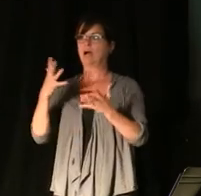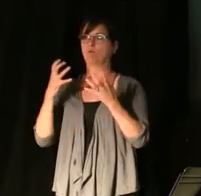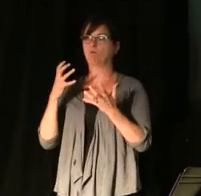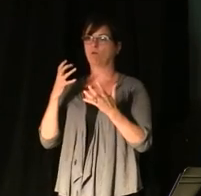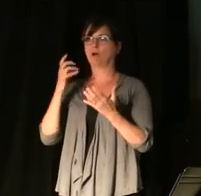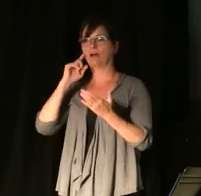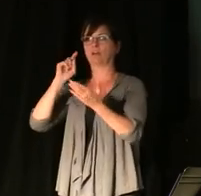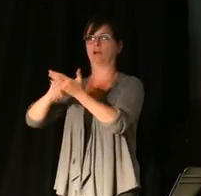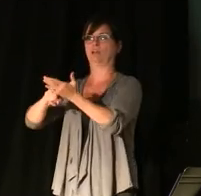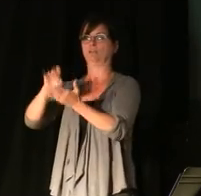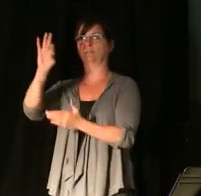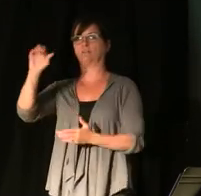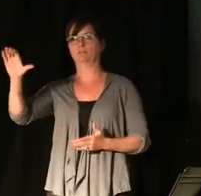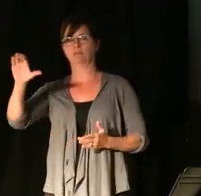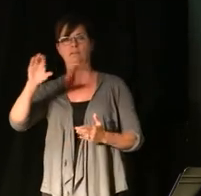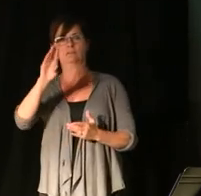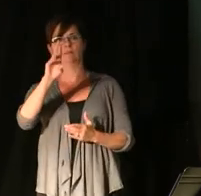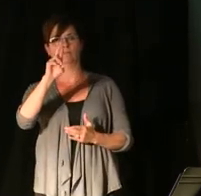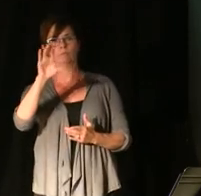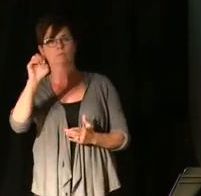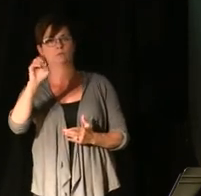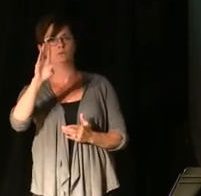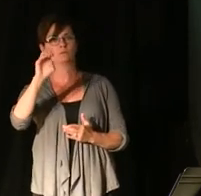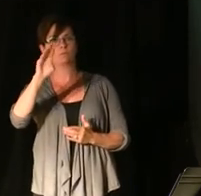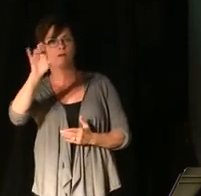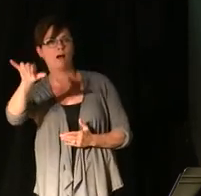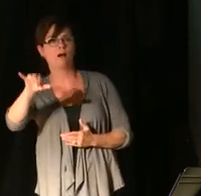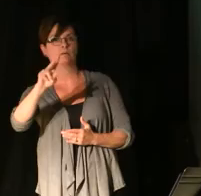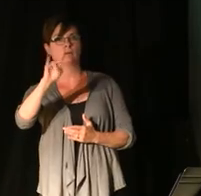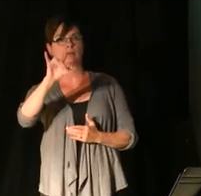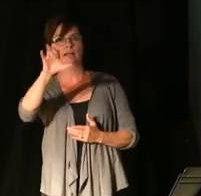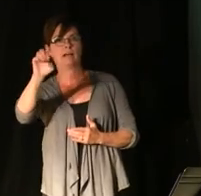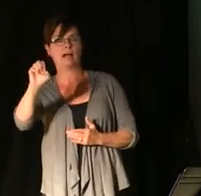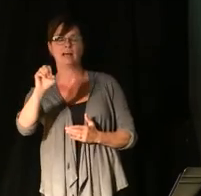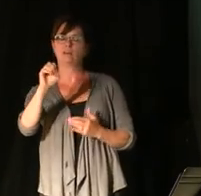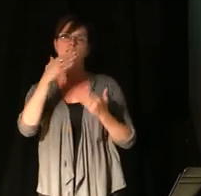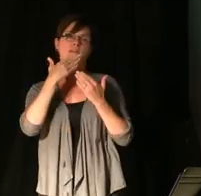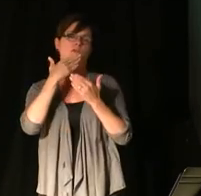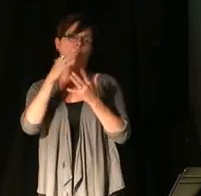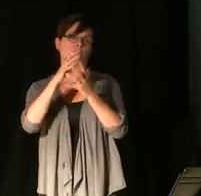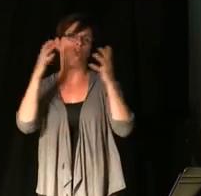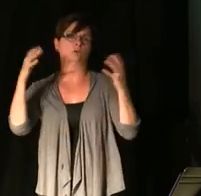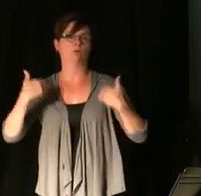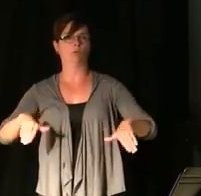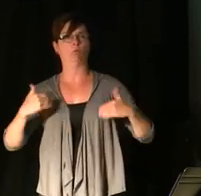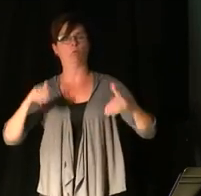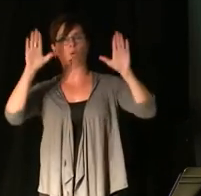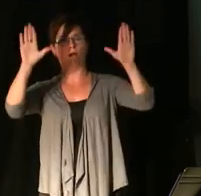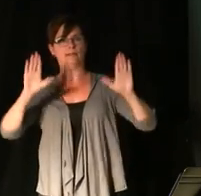I would like to acknowledge facilities, Bruce and Bobby and Kyle Byrne. Thank you so much. Can you guys give me a hand?